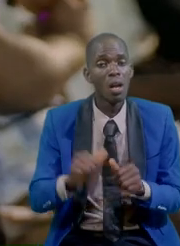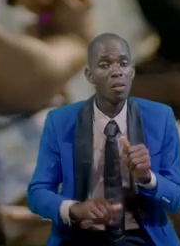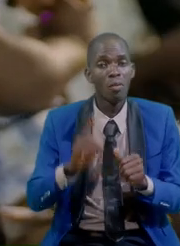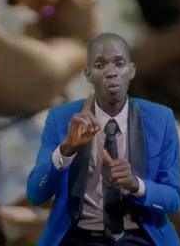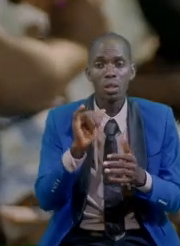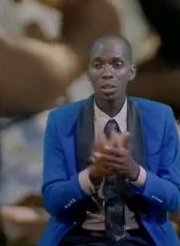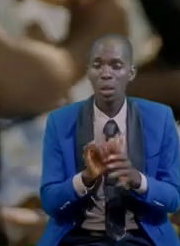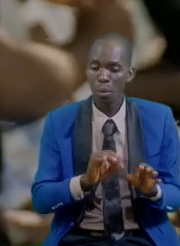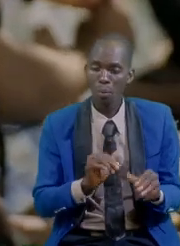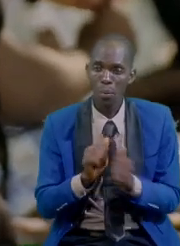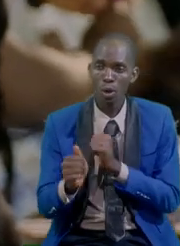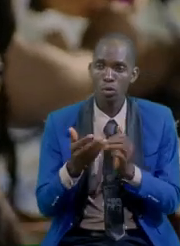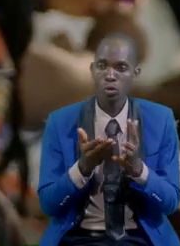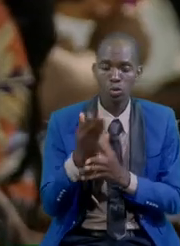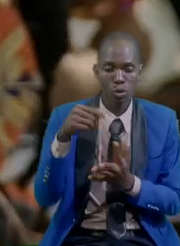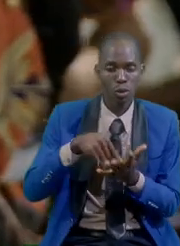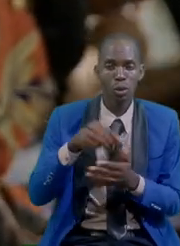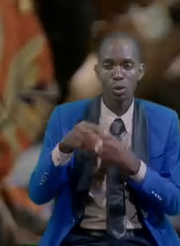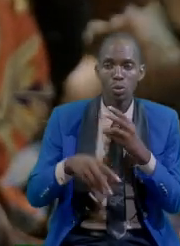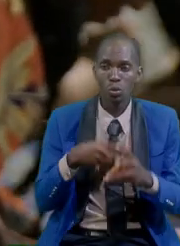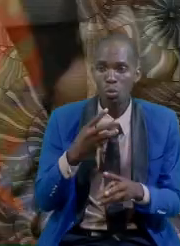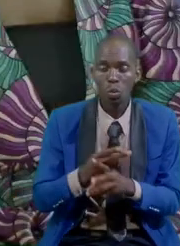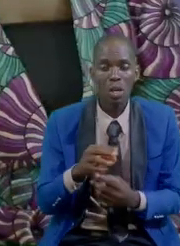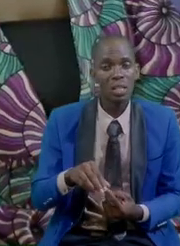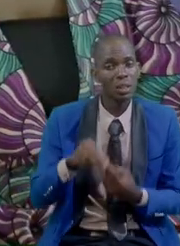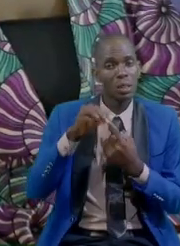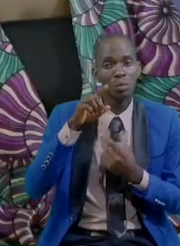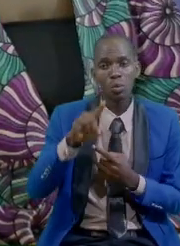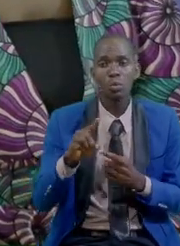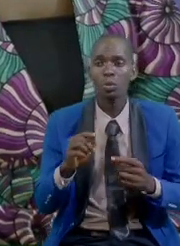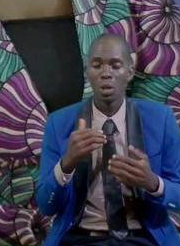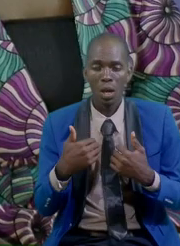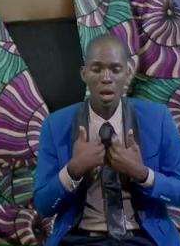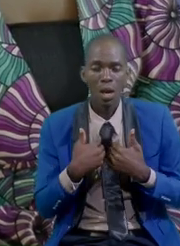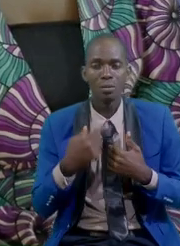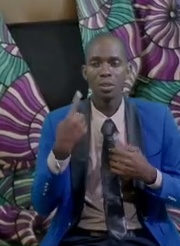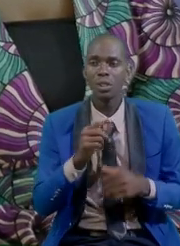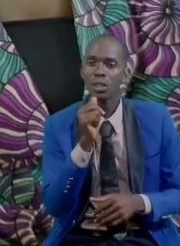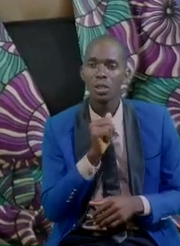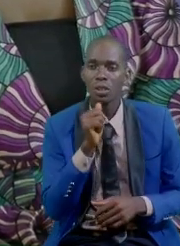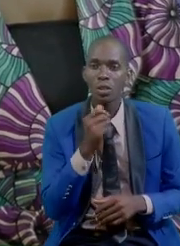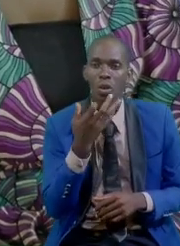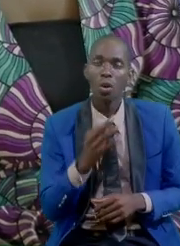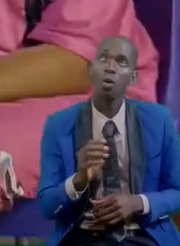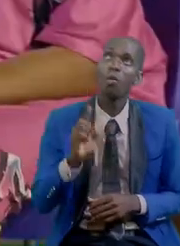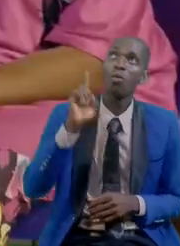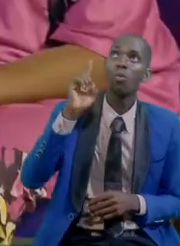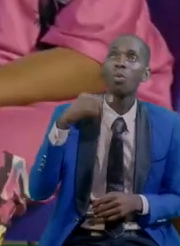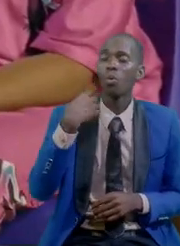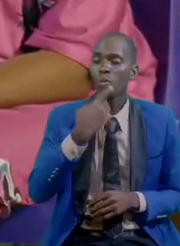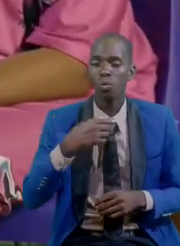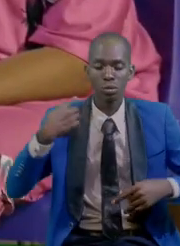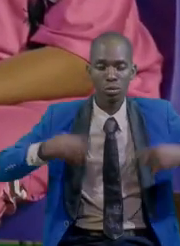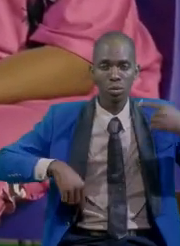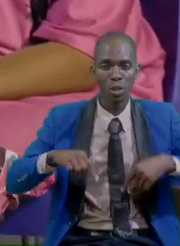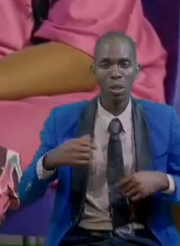to discover the secret of the one by whose stripes were healed, everyone has the many stripes,